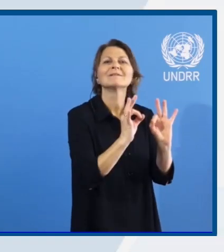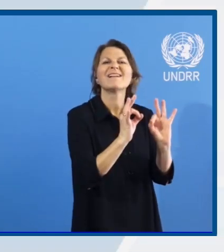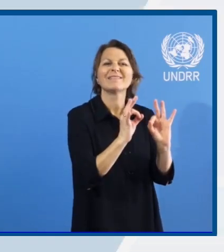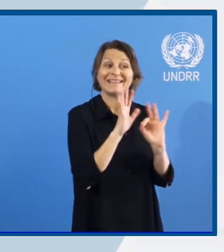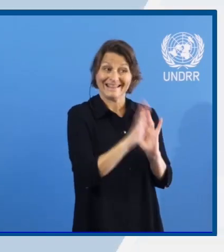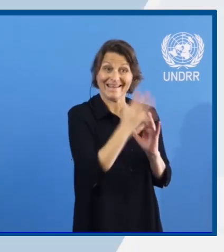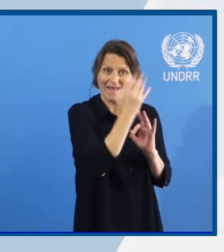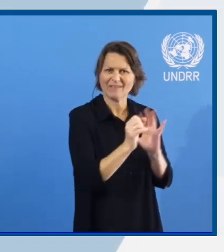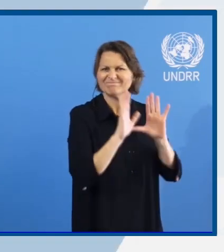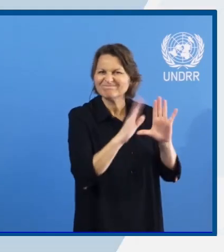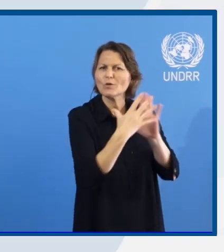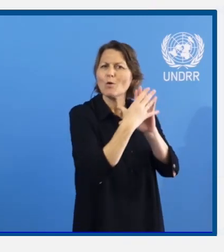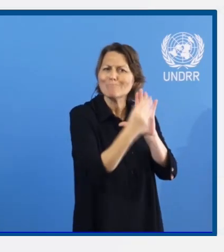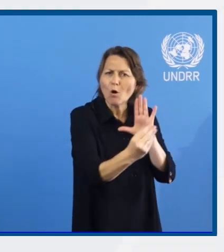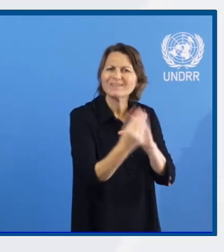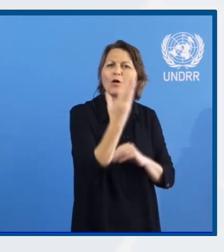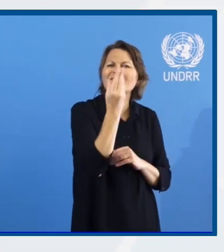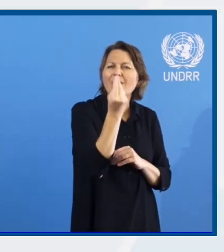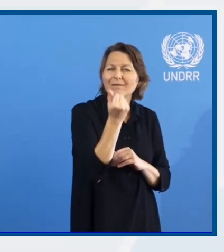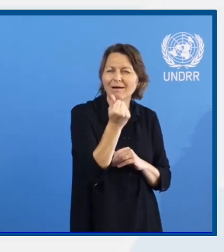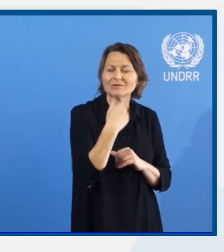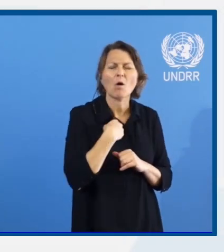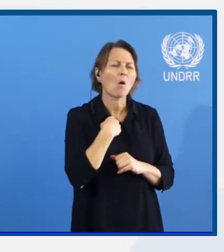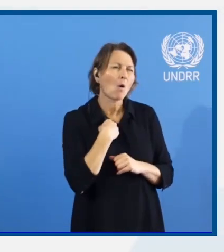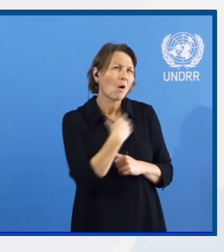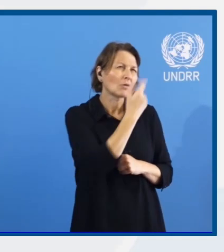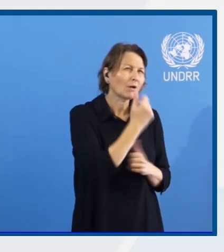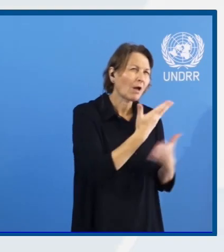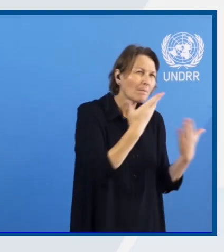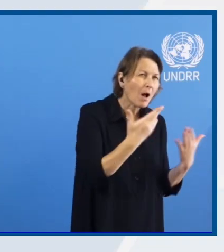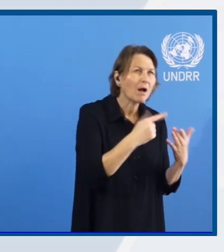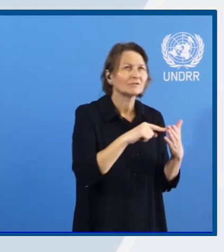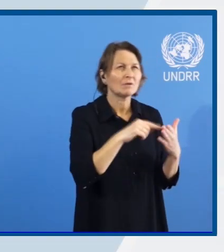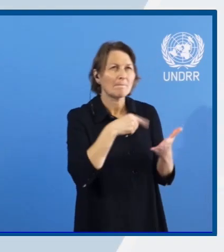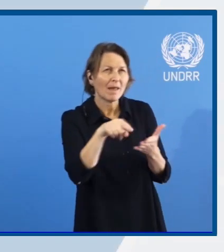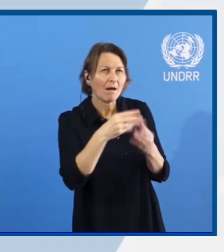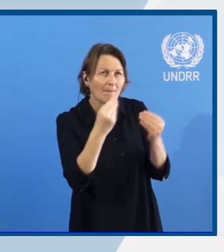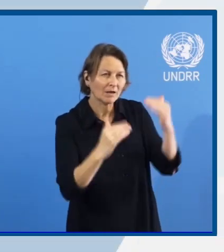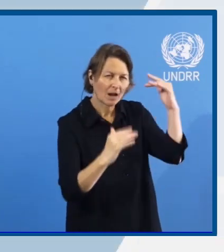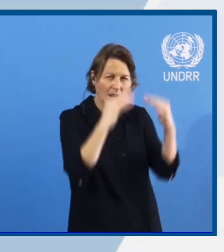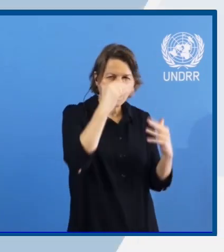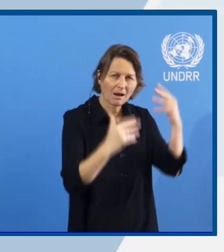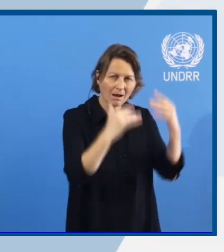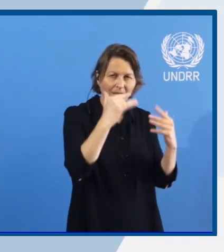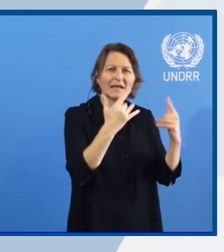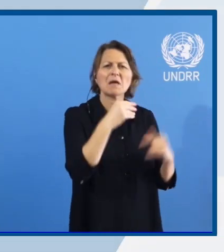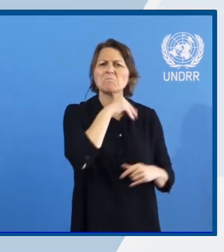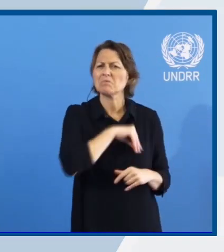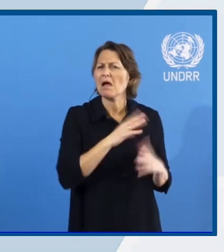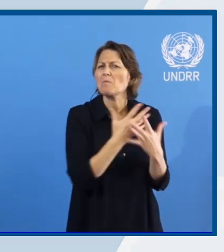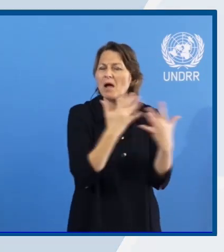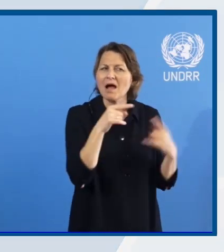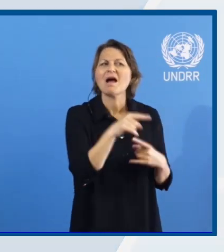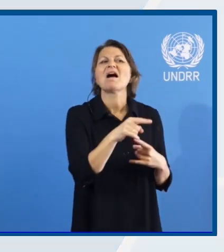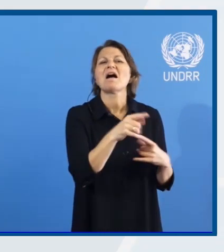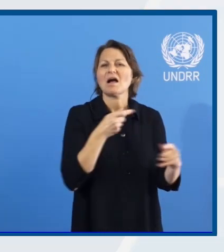models, their cost-benefit analysis, so that it makes a difference, so that the message gets across to them as how this will impact their